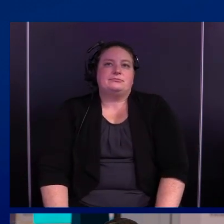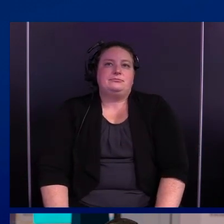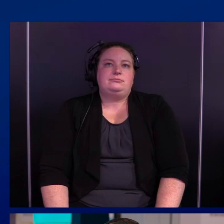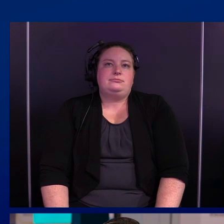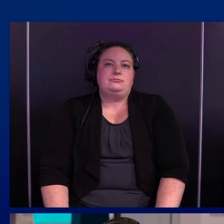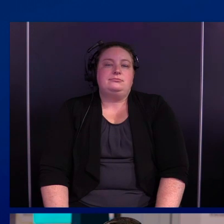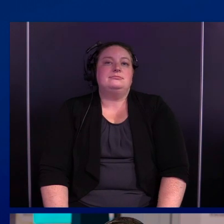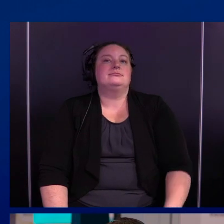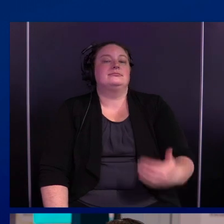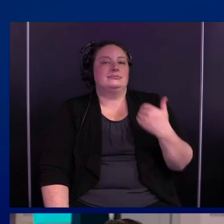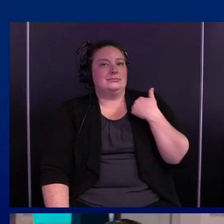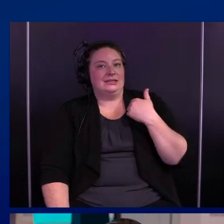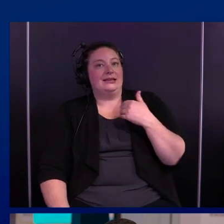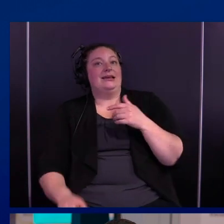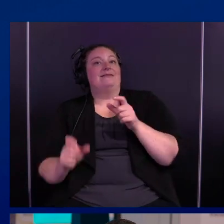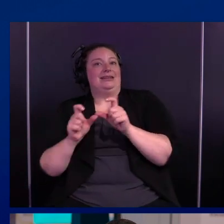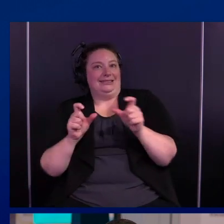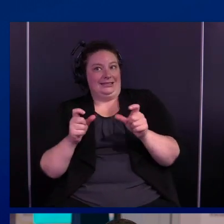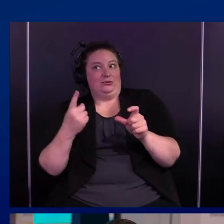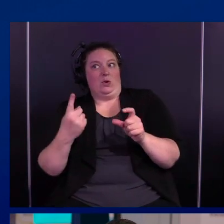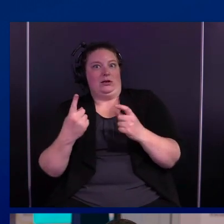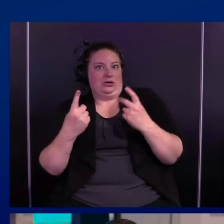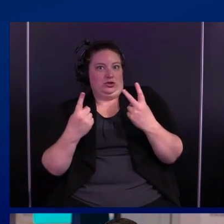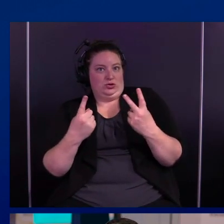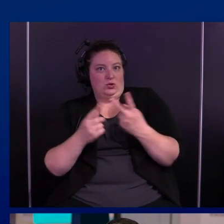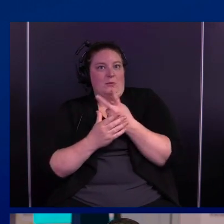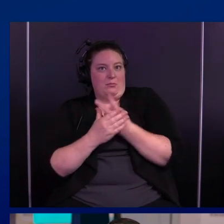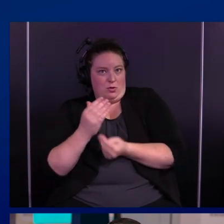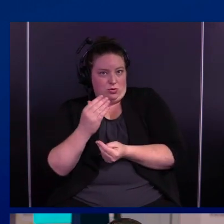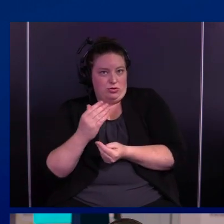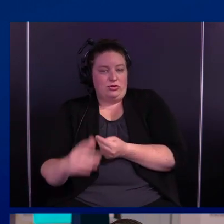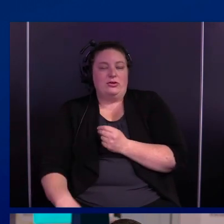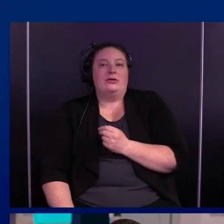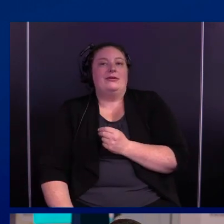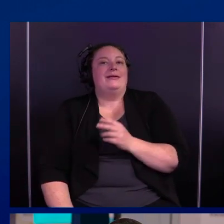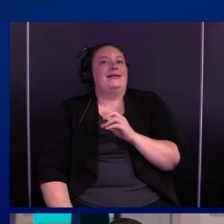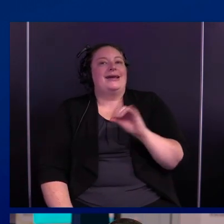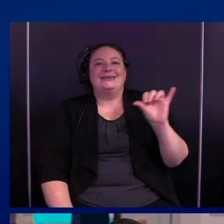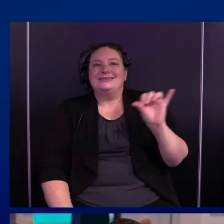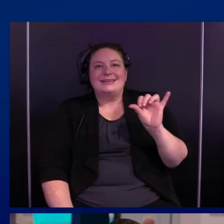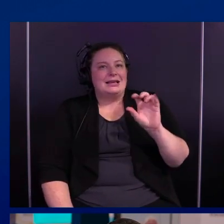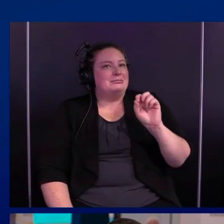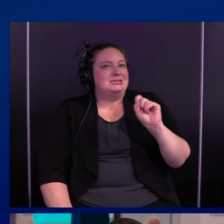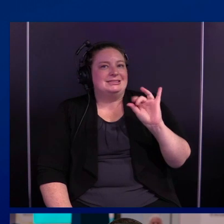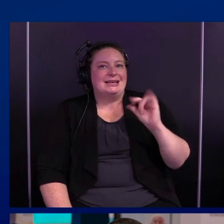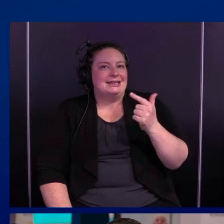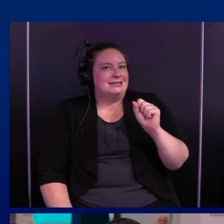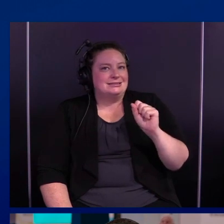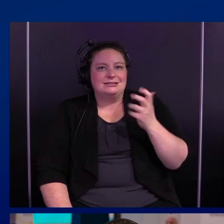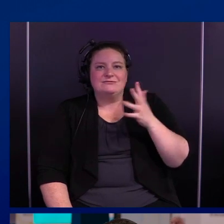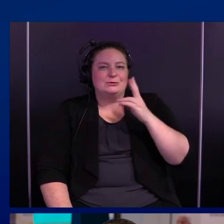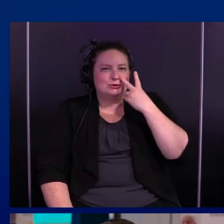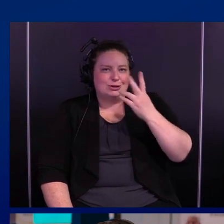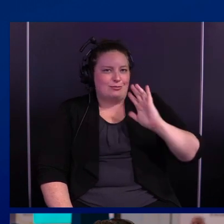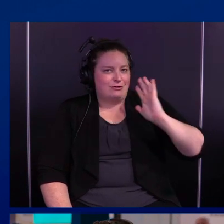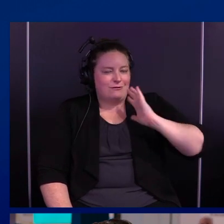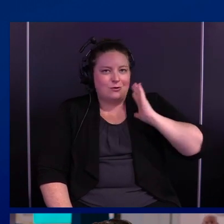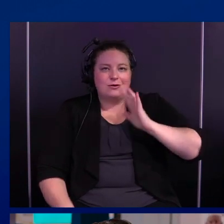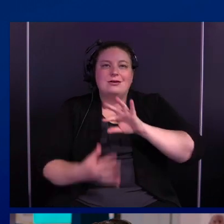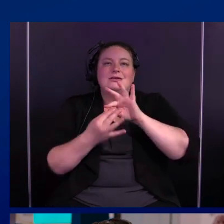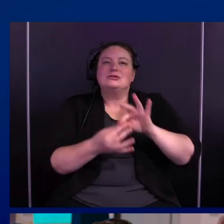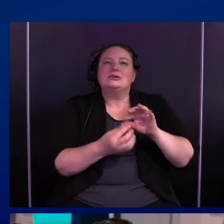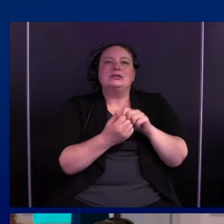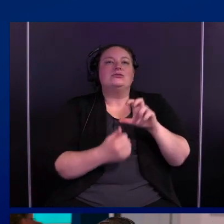So I have the instance 1 and 2, and I will get the same settings that we've seen before. The association to the